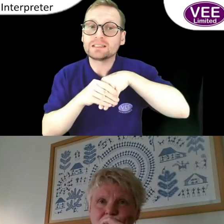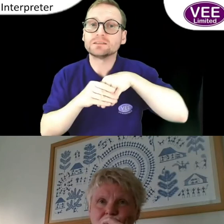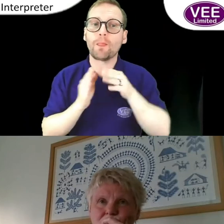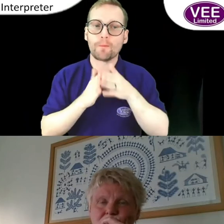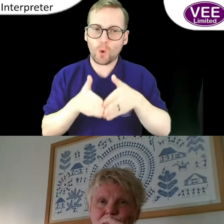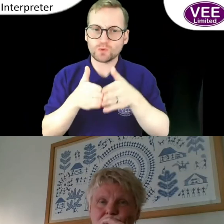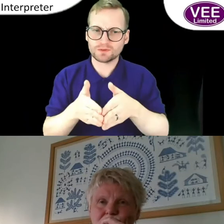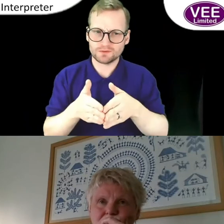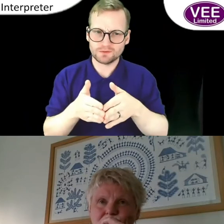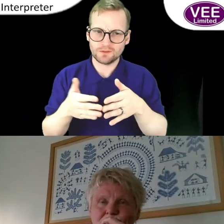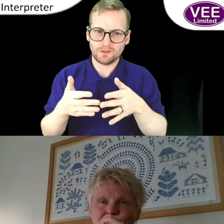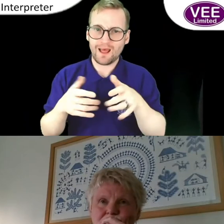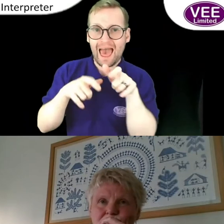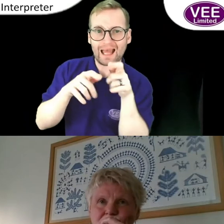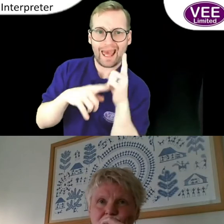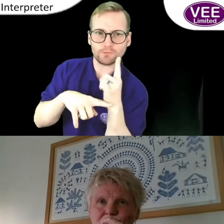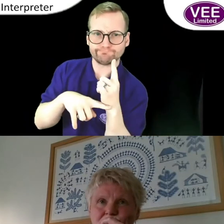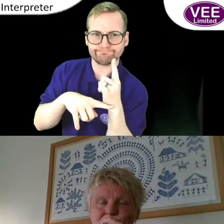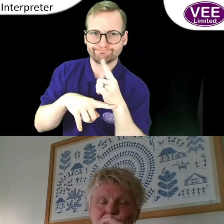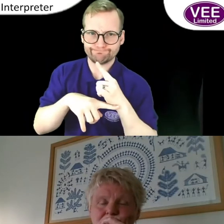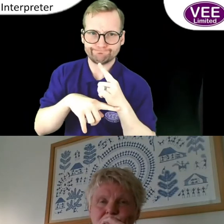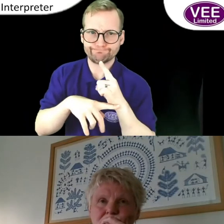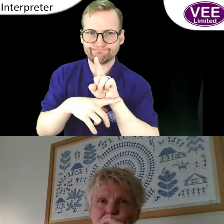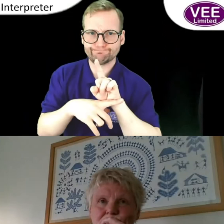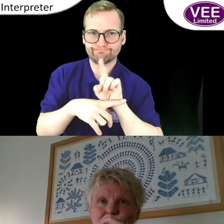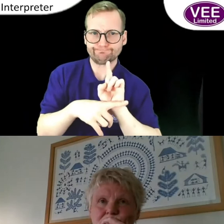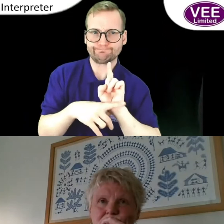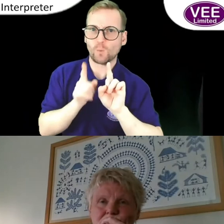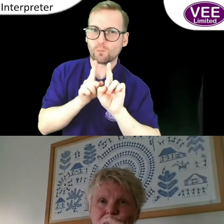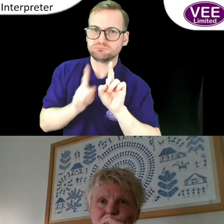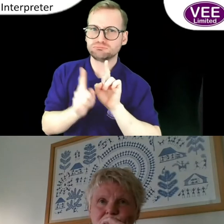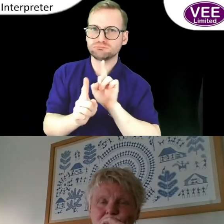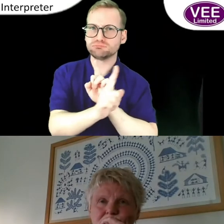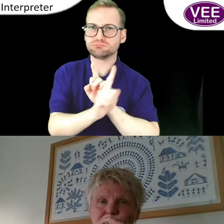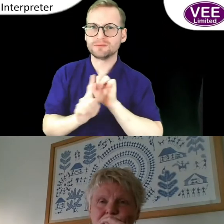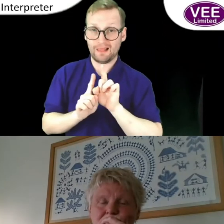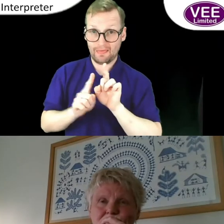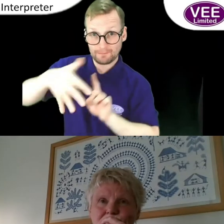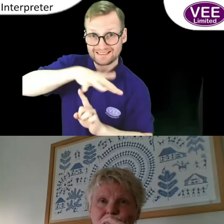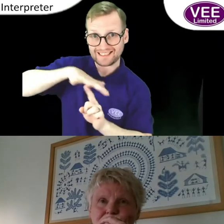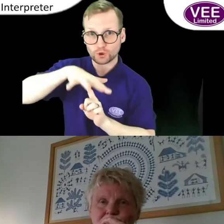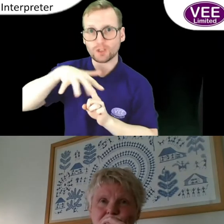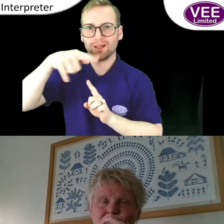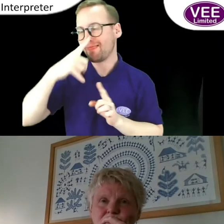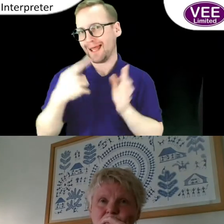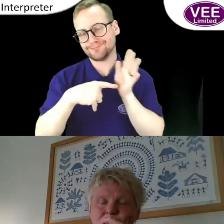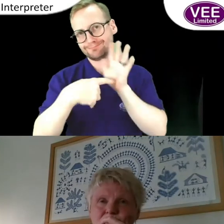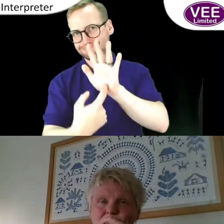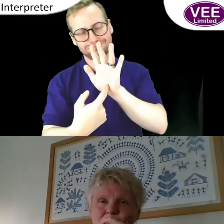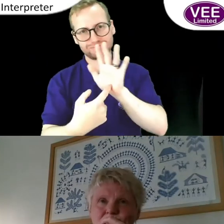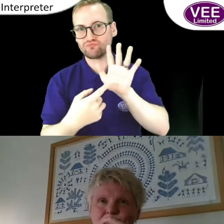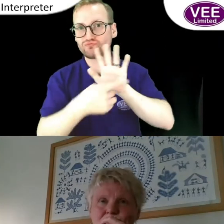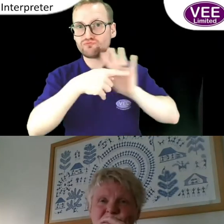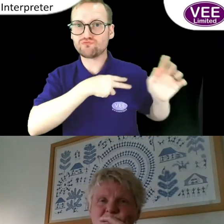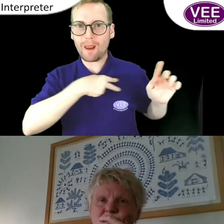positioned, it's just so moving and powerful, and them representing the people in there. And I think this